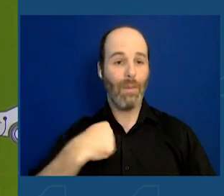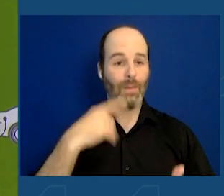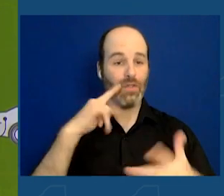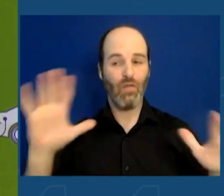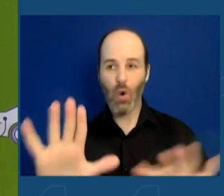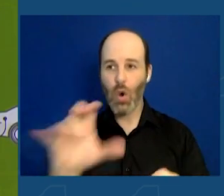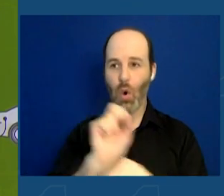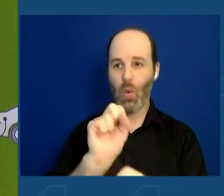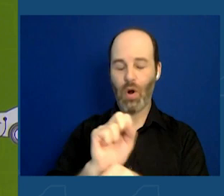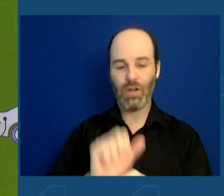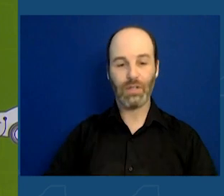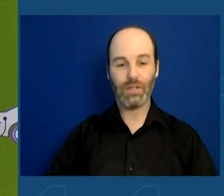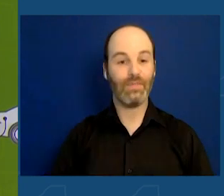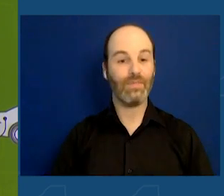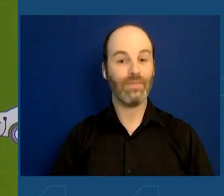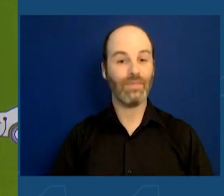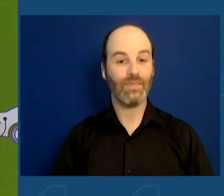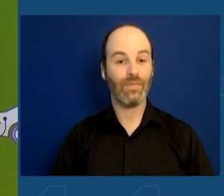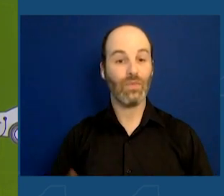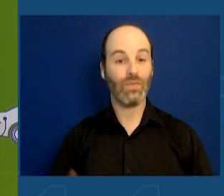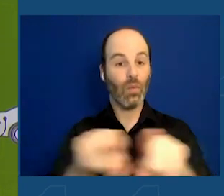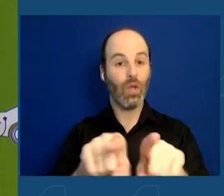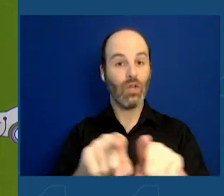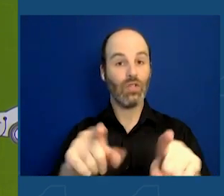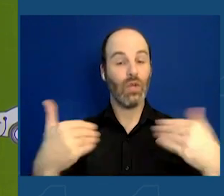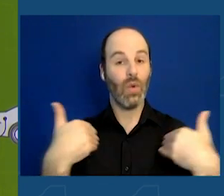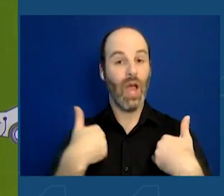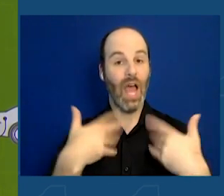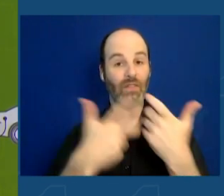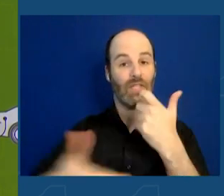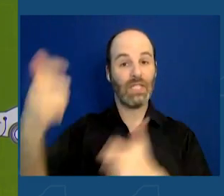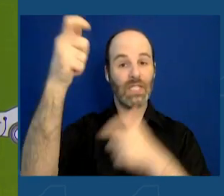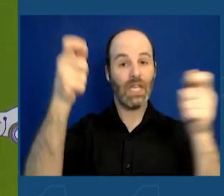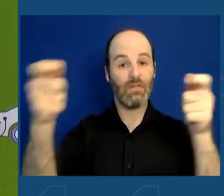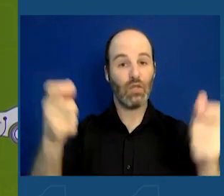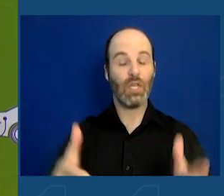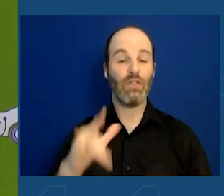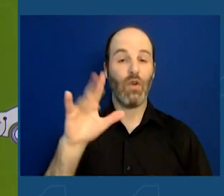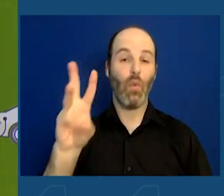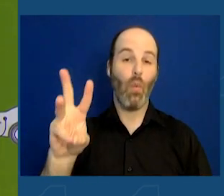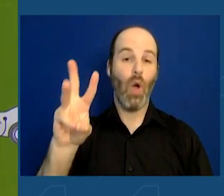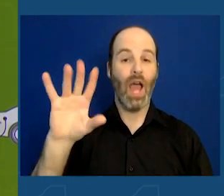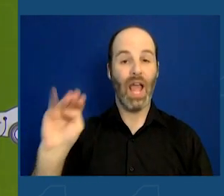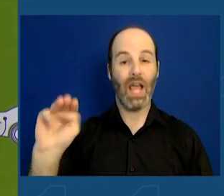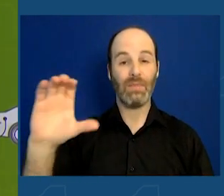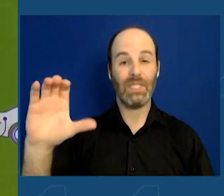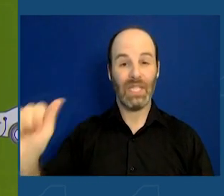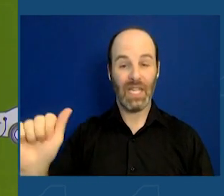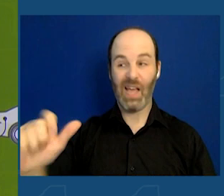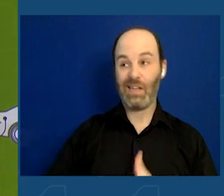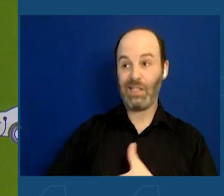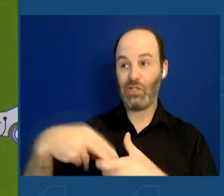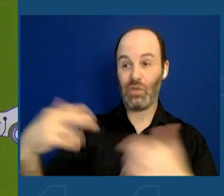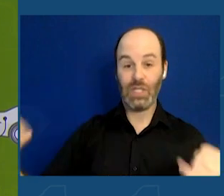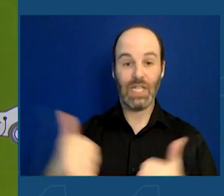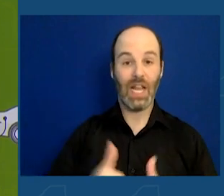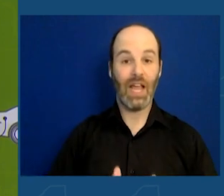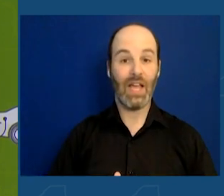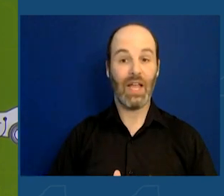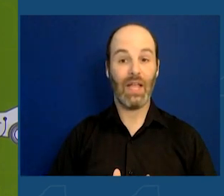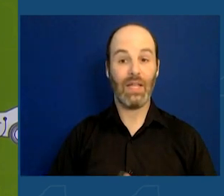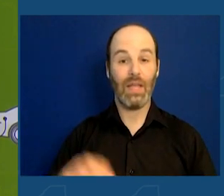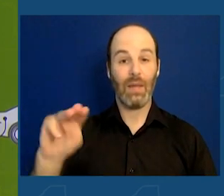We also have the executive director of the YMCA of Greater New York has joined us, Michelle